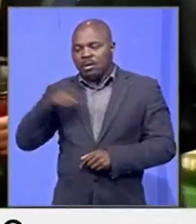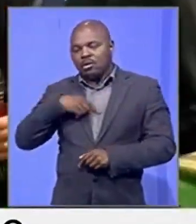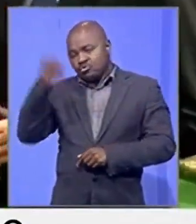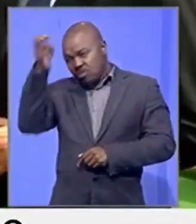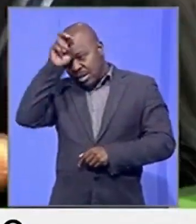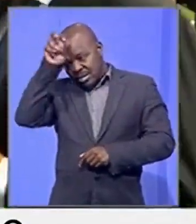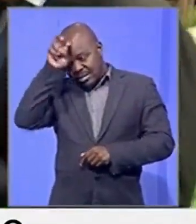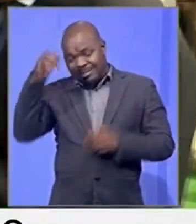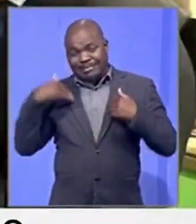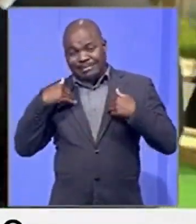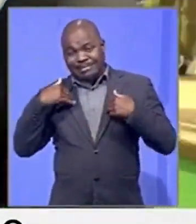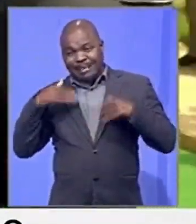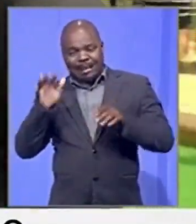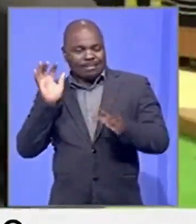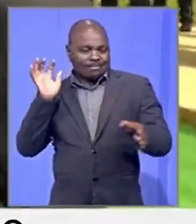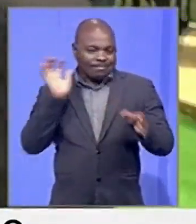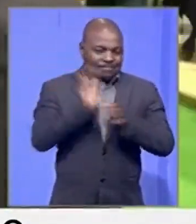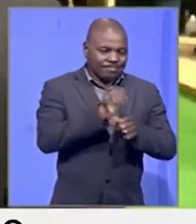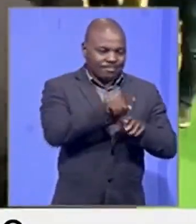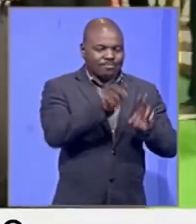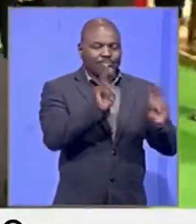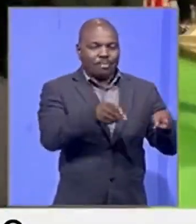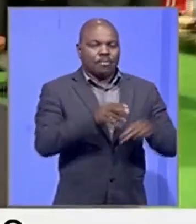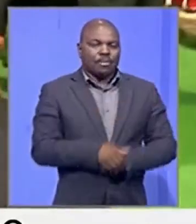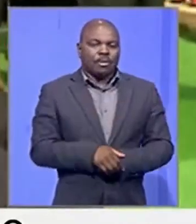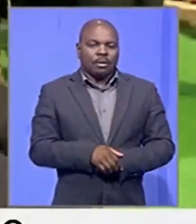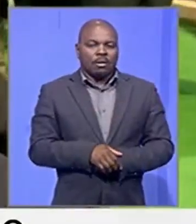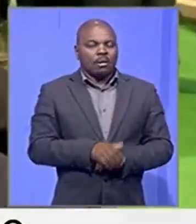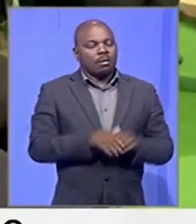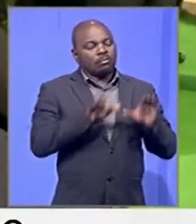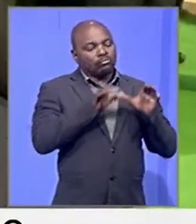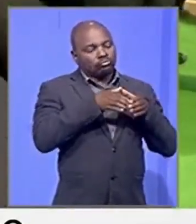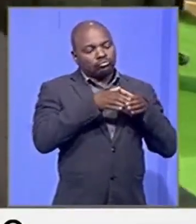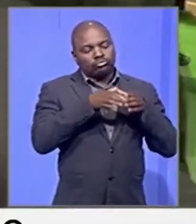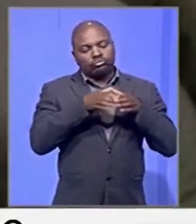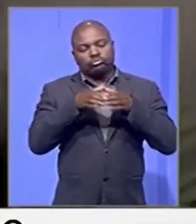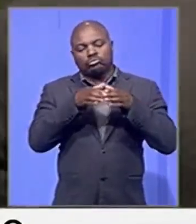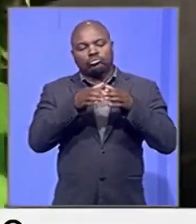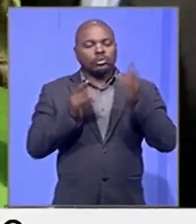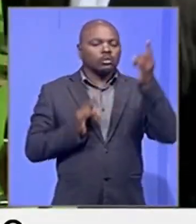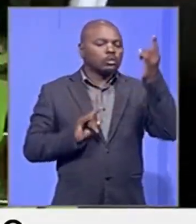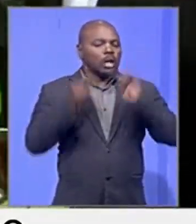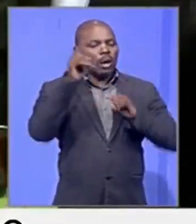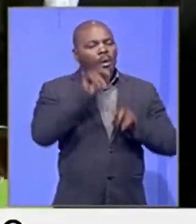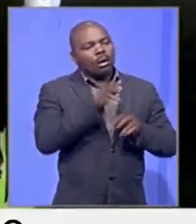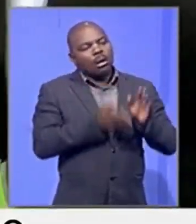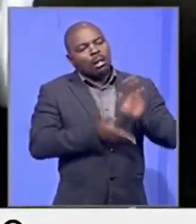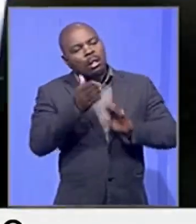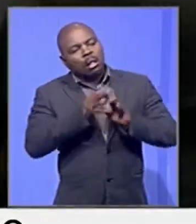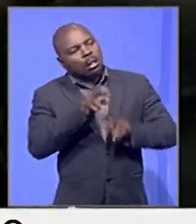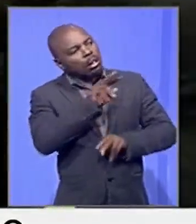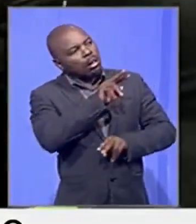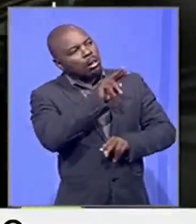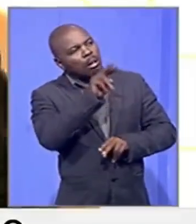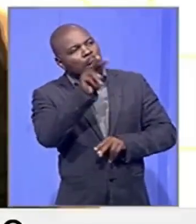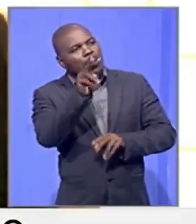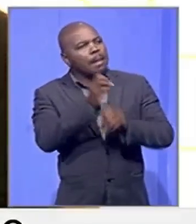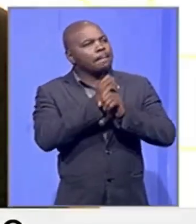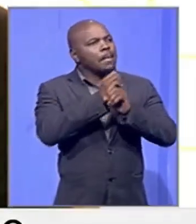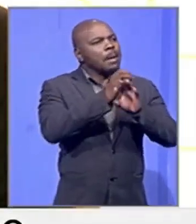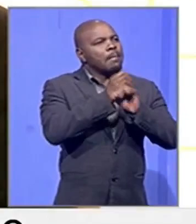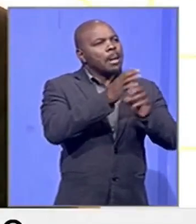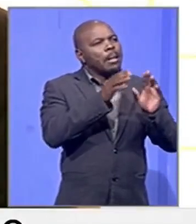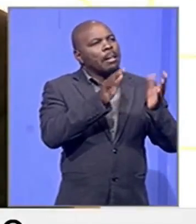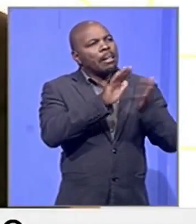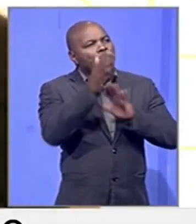neng e simolola go tlhasela Ukraine. Kemedi e ne ya tsamaya mo gare ga toropokgolo go bona tshenyo e bakilweng ke tlhaselo eo. There